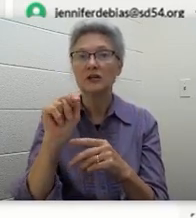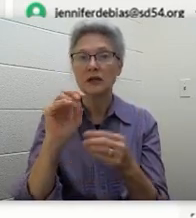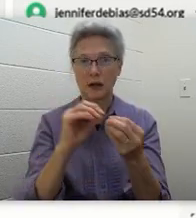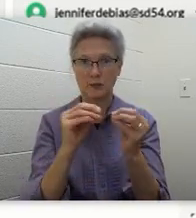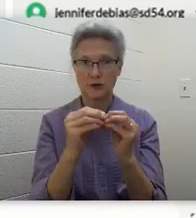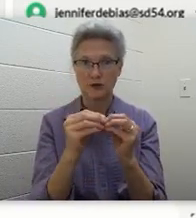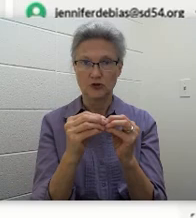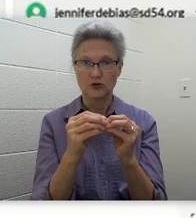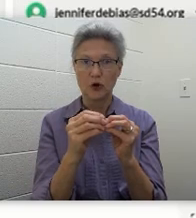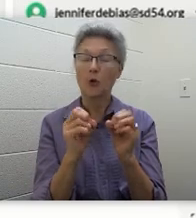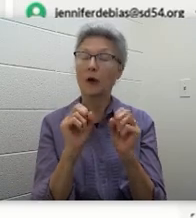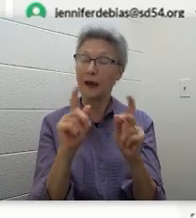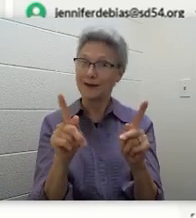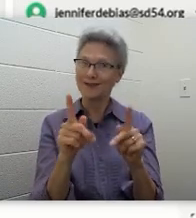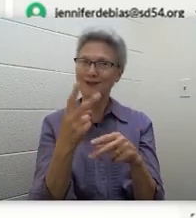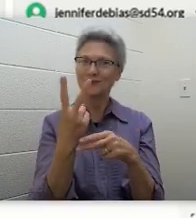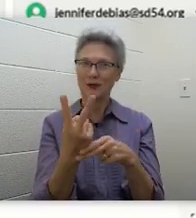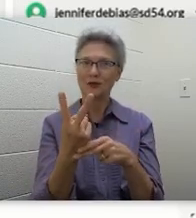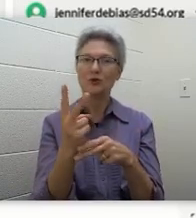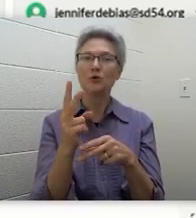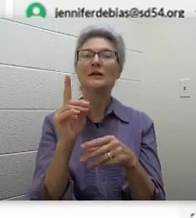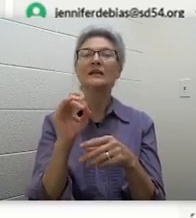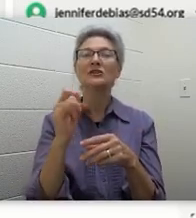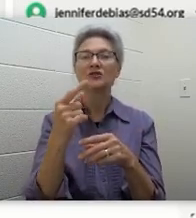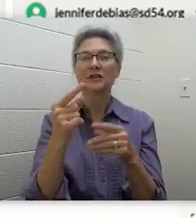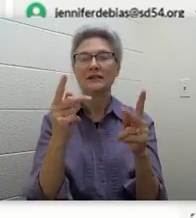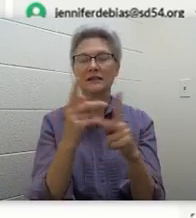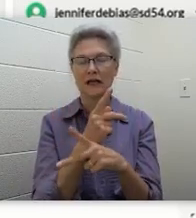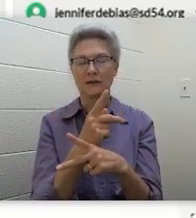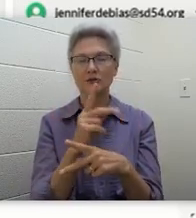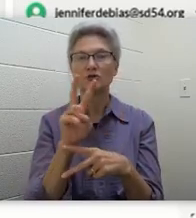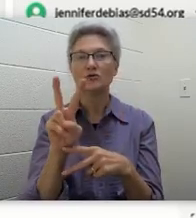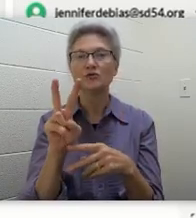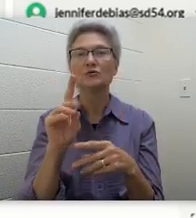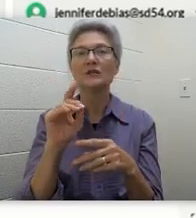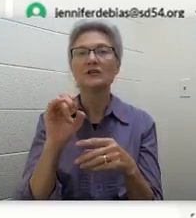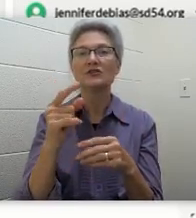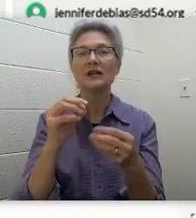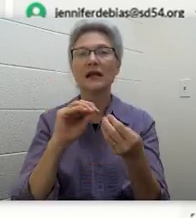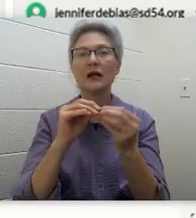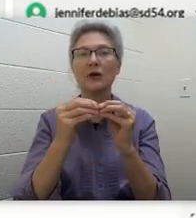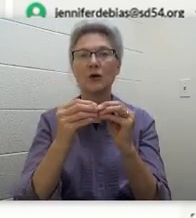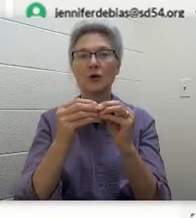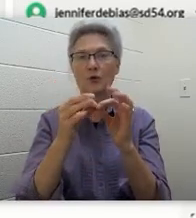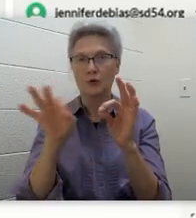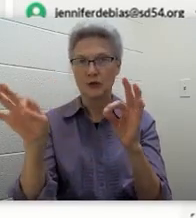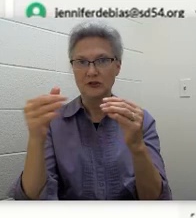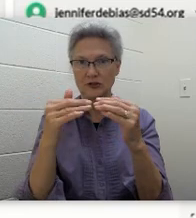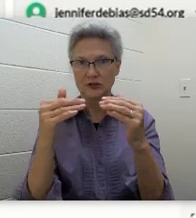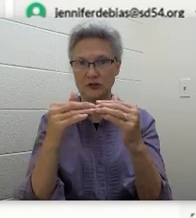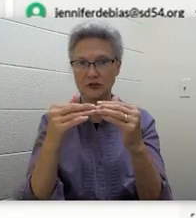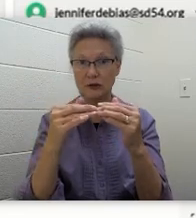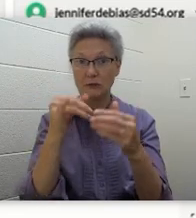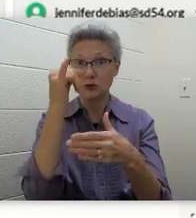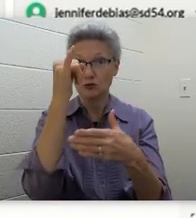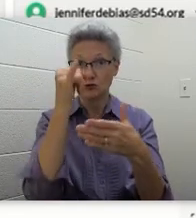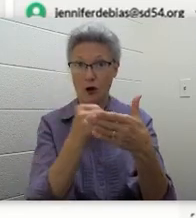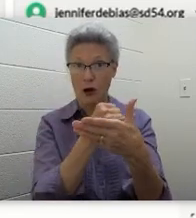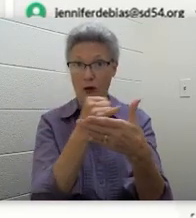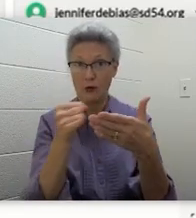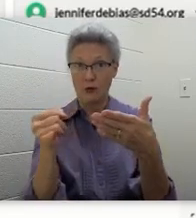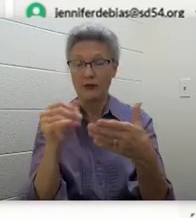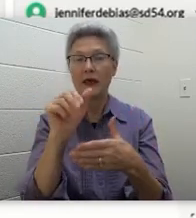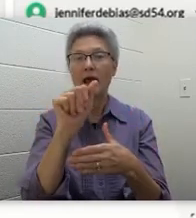Okay, so here is my 2-digit times 2-digit equation. This time I'm actually going to draw out the